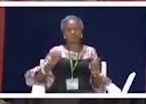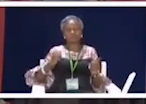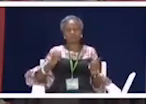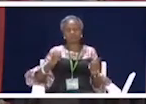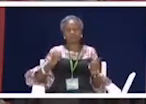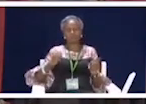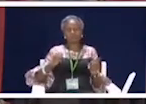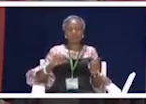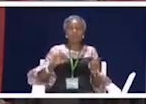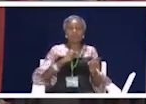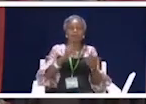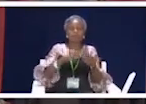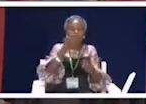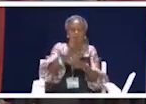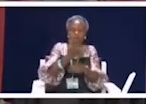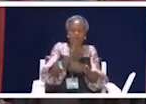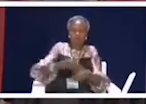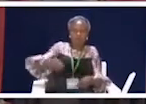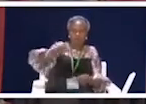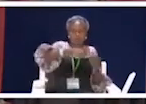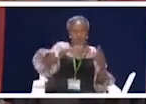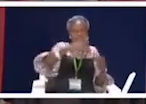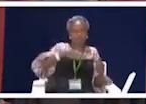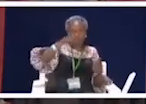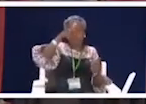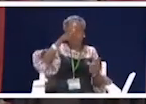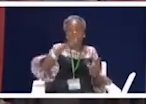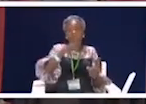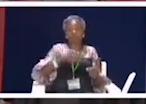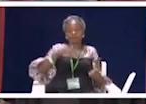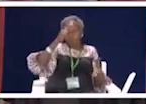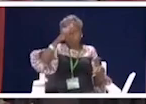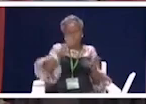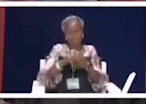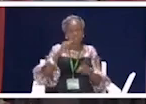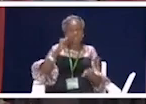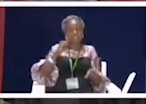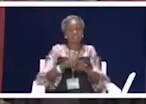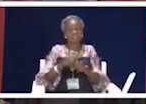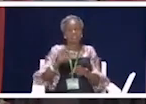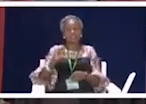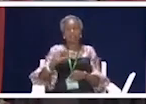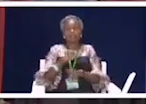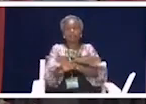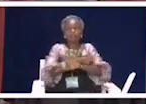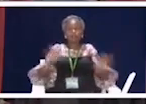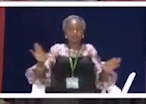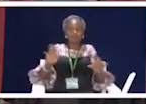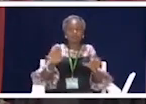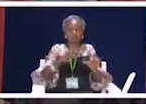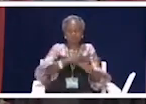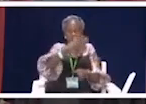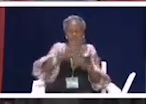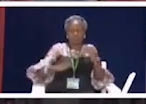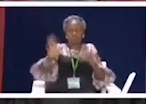So I want to appeal to you, my fathers and my mothers, my brothers and sisters. Don't write your conclusion